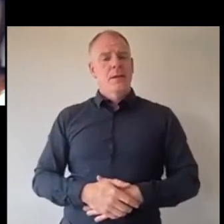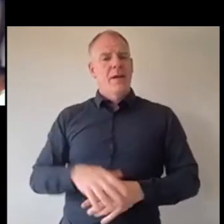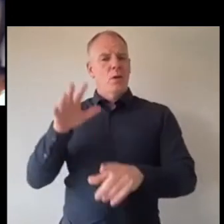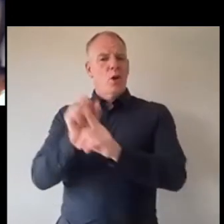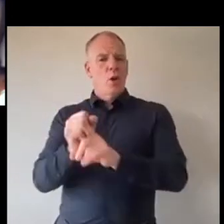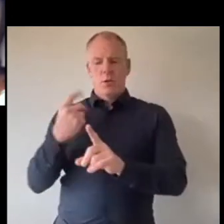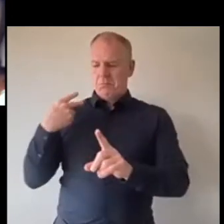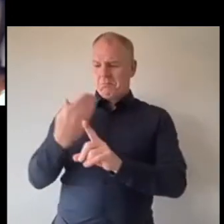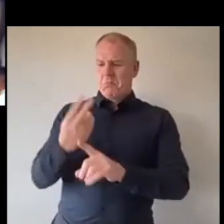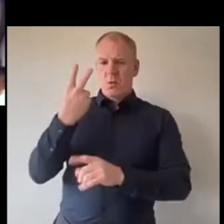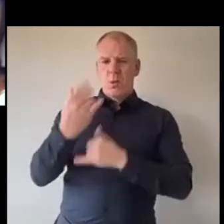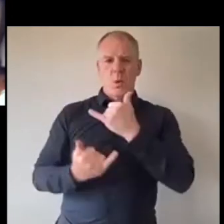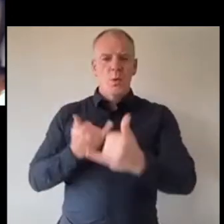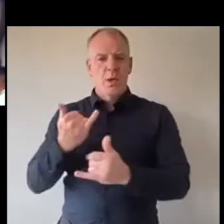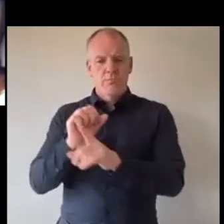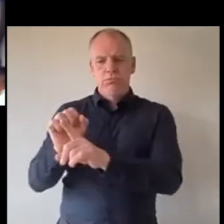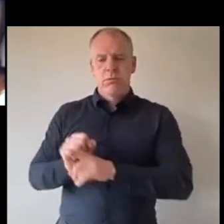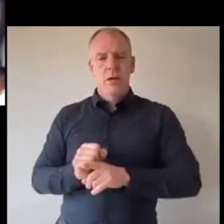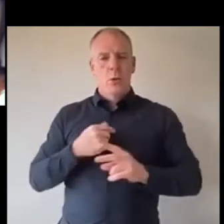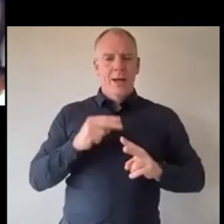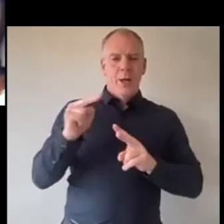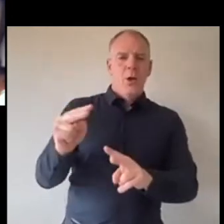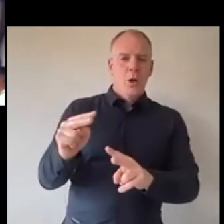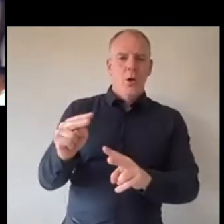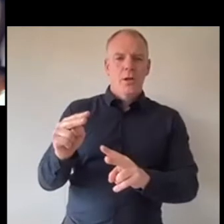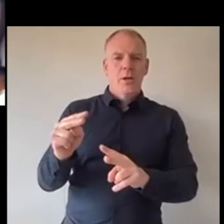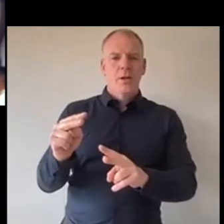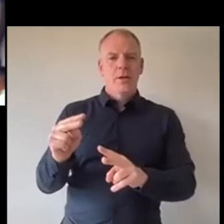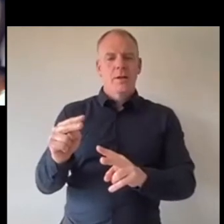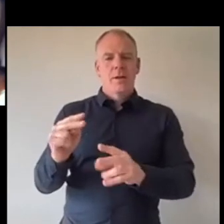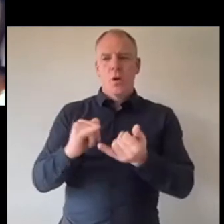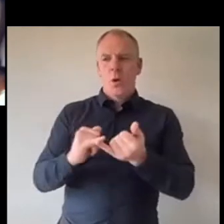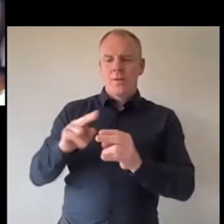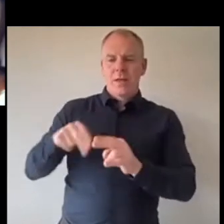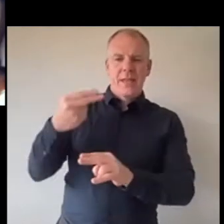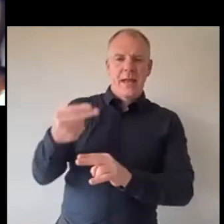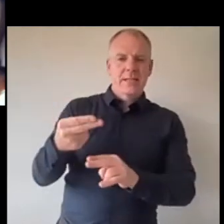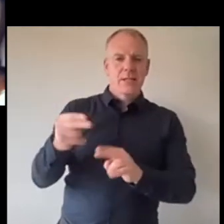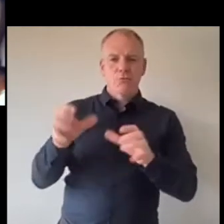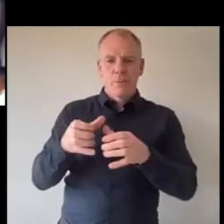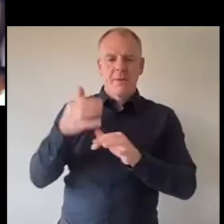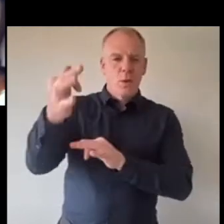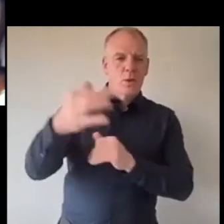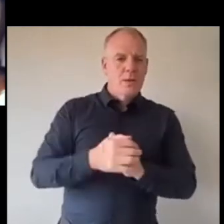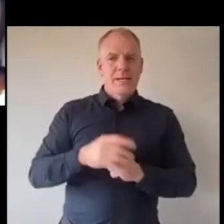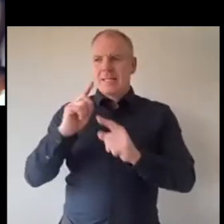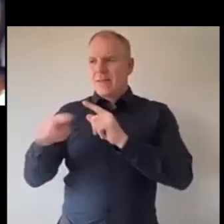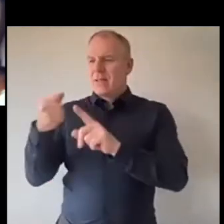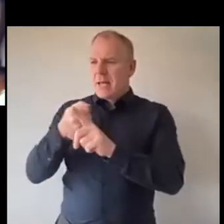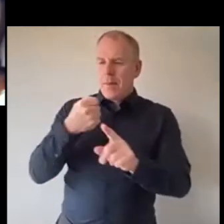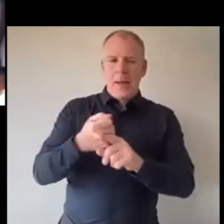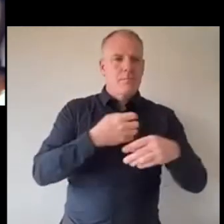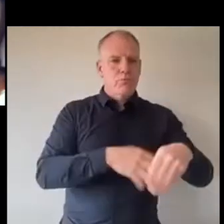years especially like we look at Fridays for Futures we look at kind of the different campaigns and the protests that